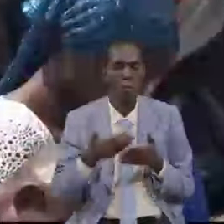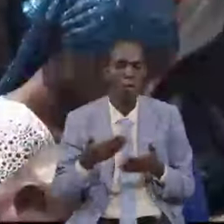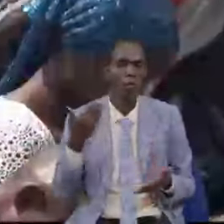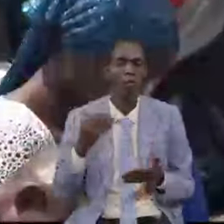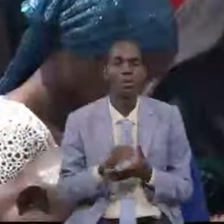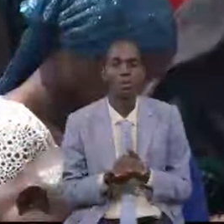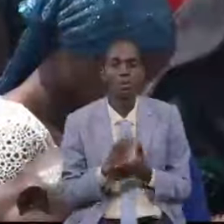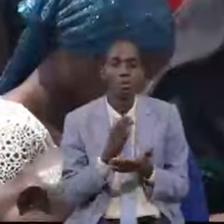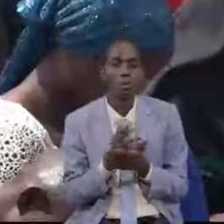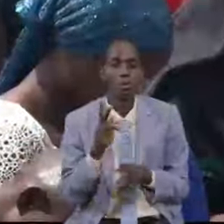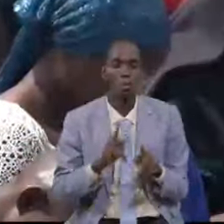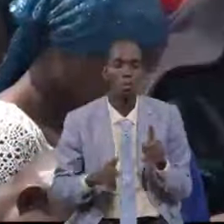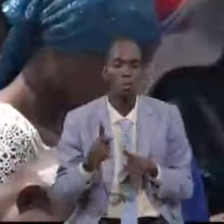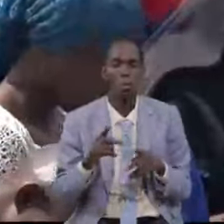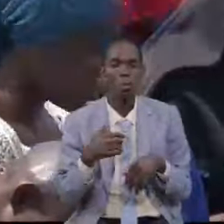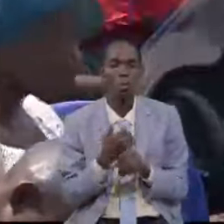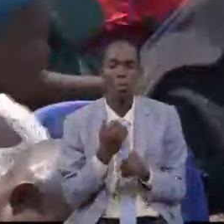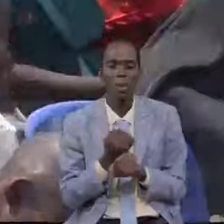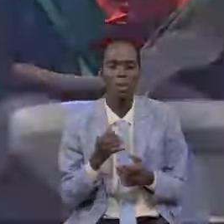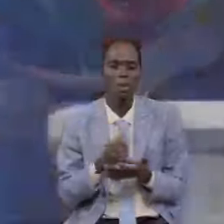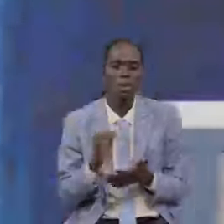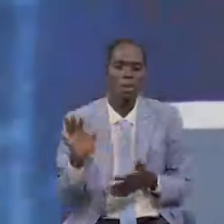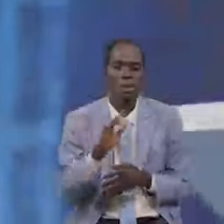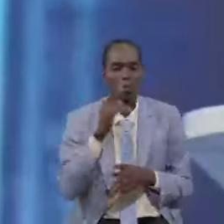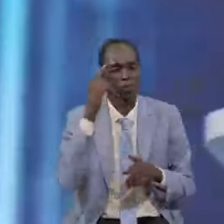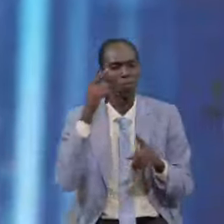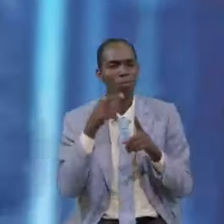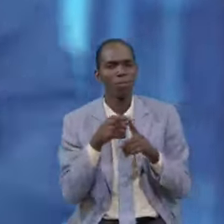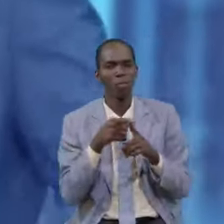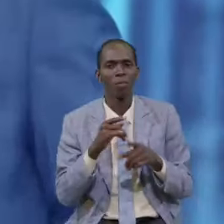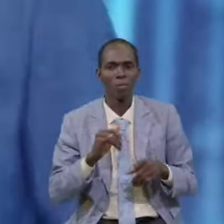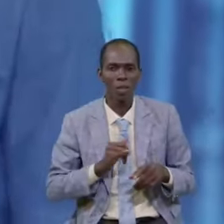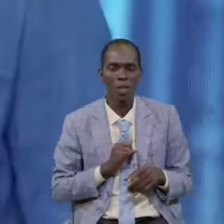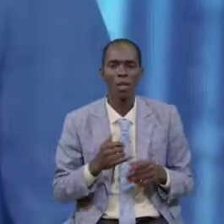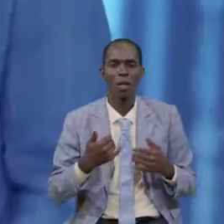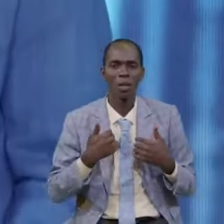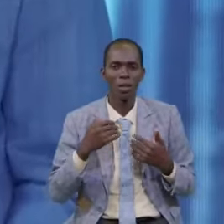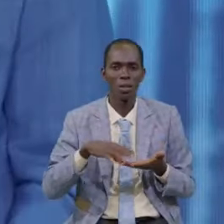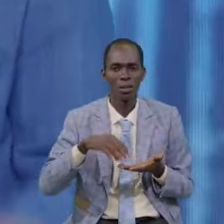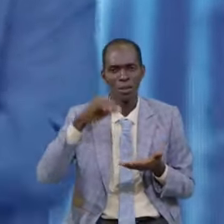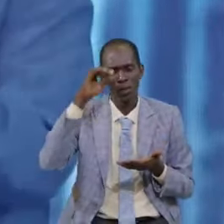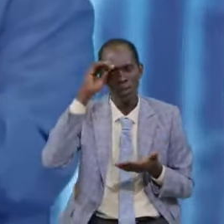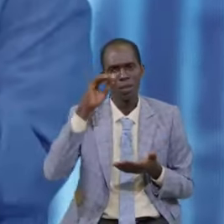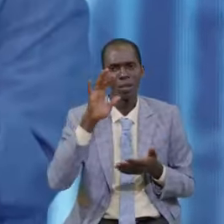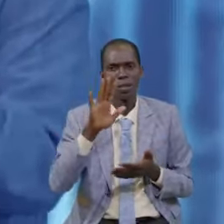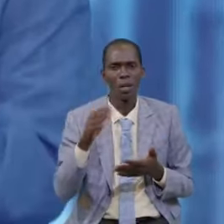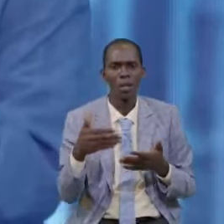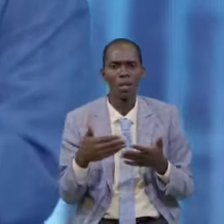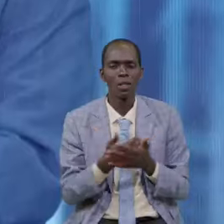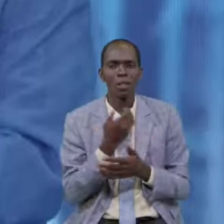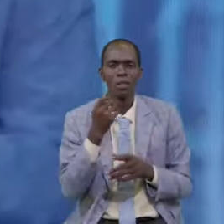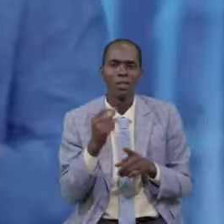their goal. I learn 5 new words today that I never knew, so that